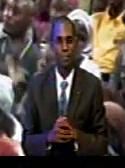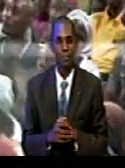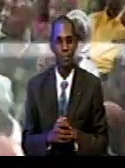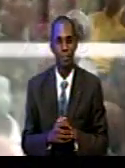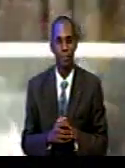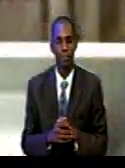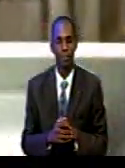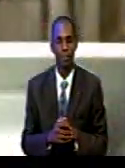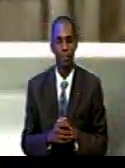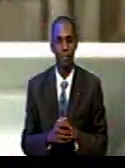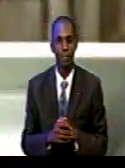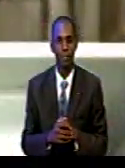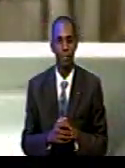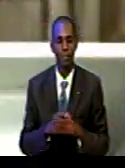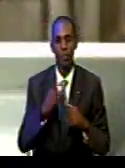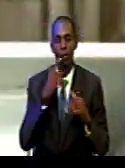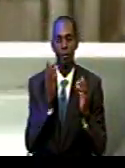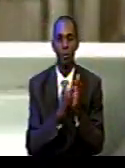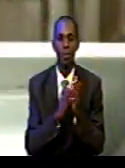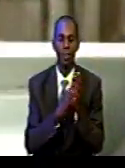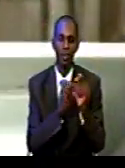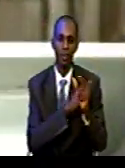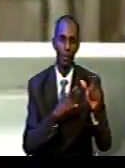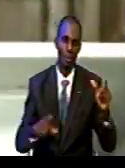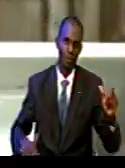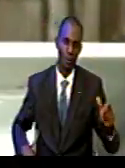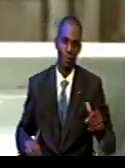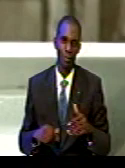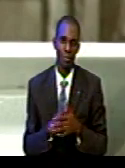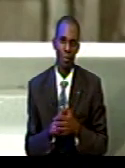The next testifier.